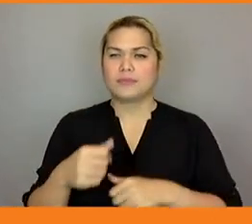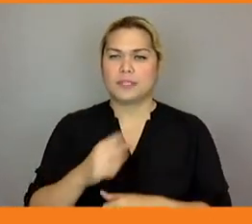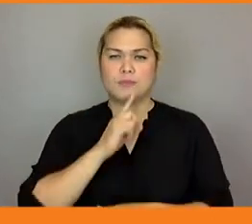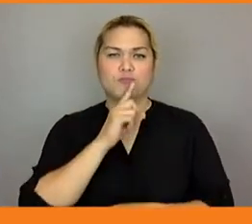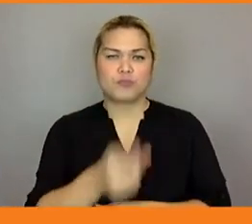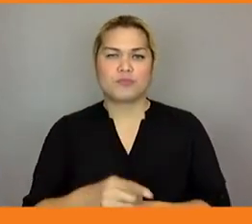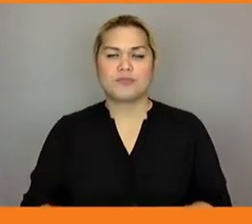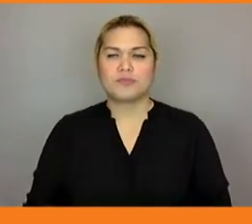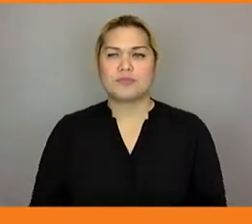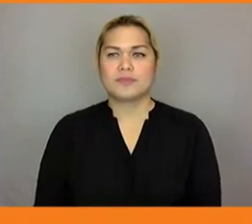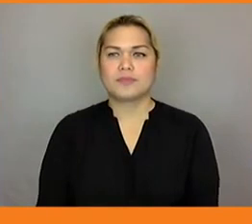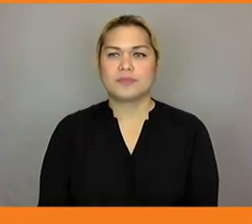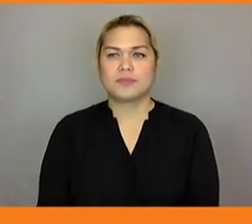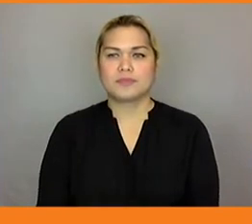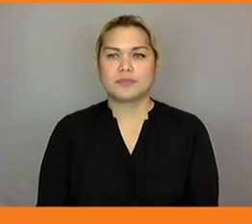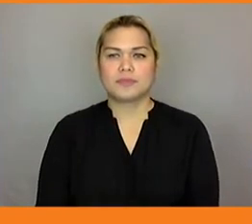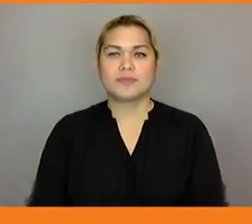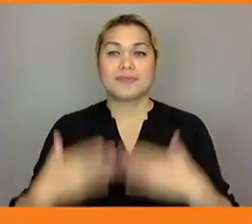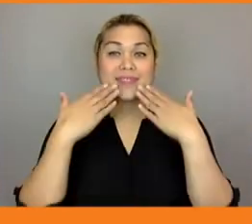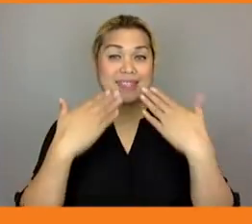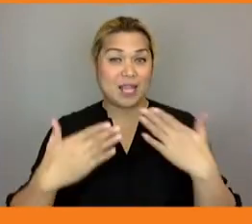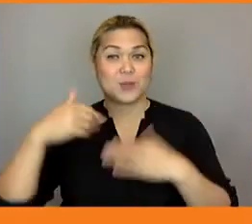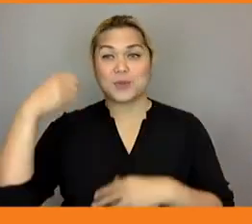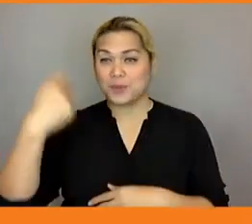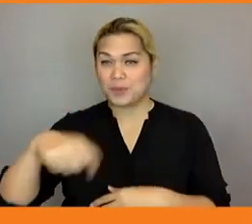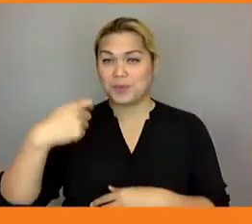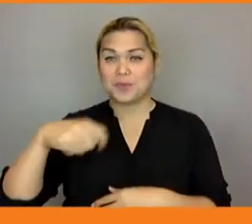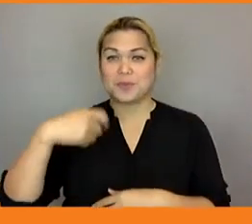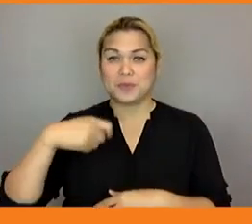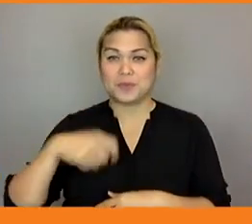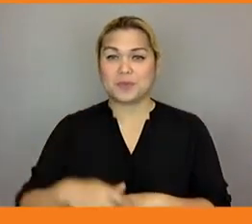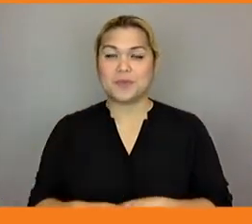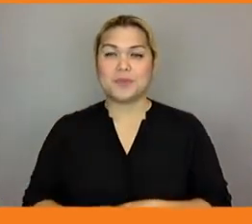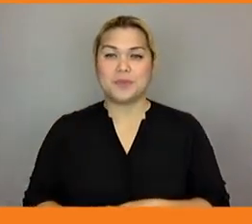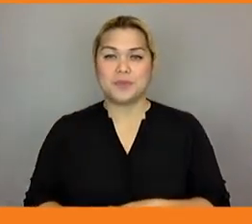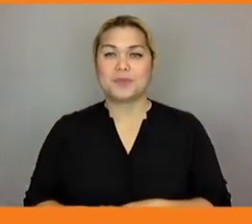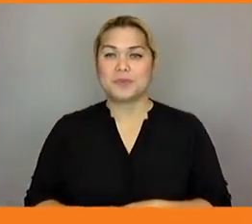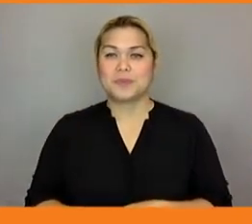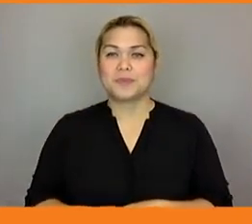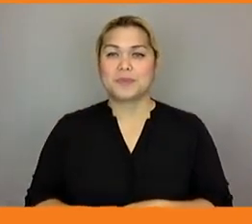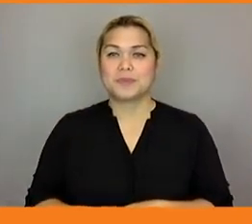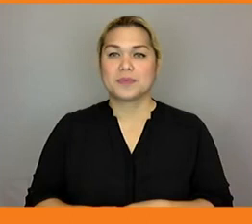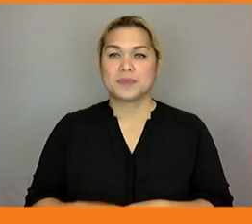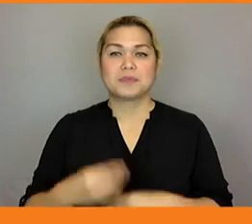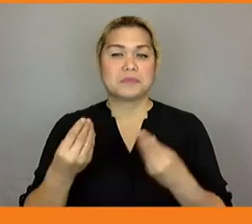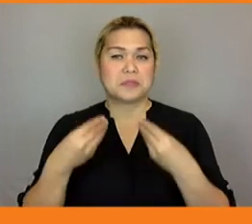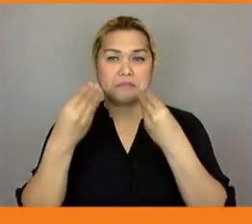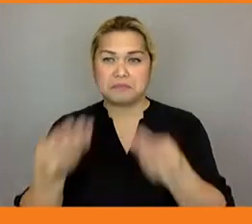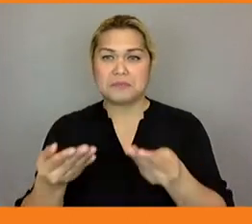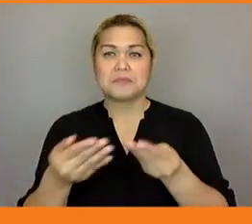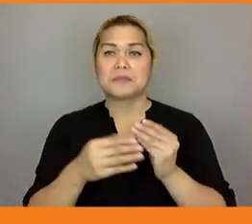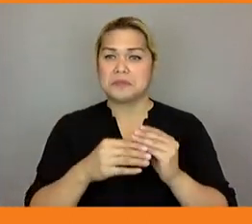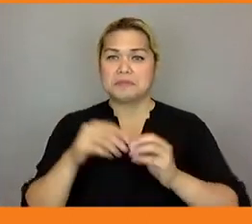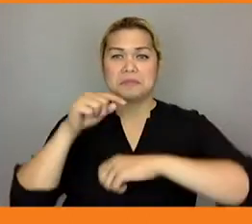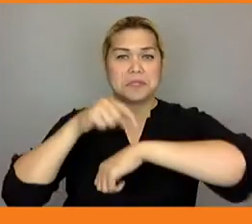Thank you, Mr. President, and thank you, Ritu, for your questions. We have a few minutes left. I think we can probably get one or two questions from